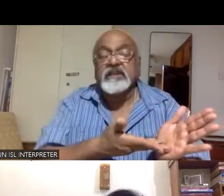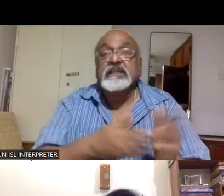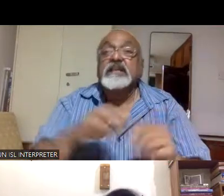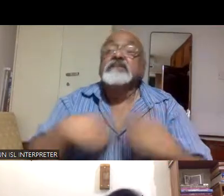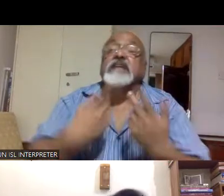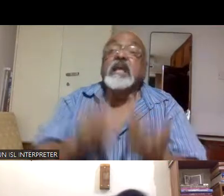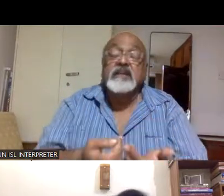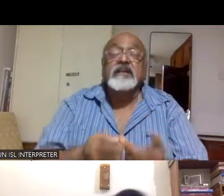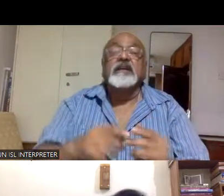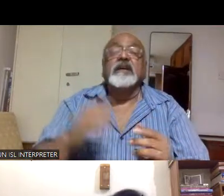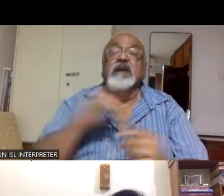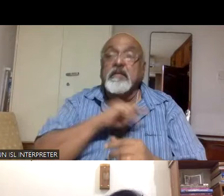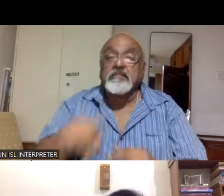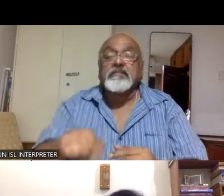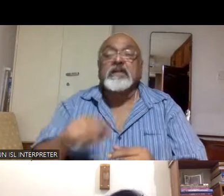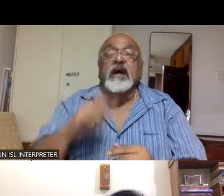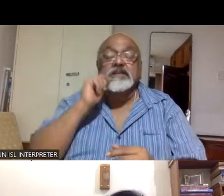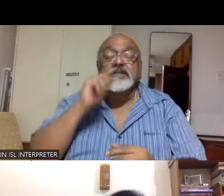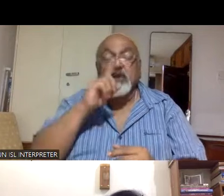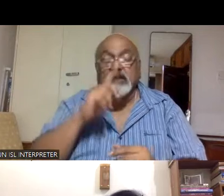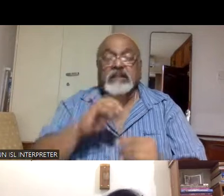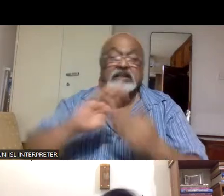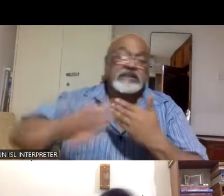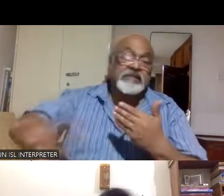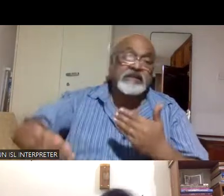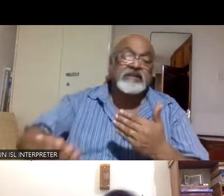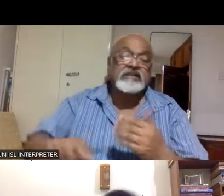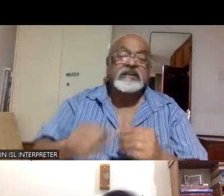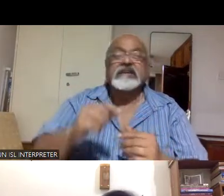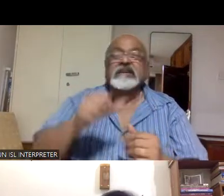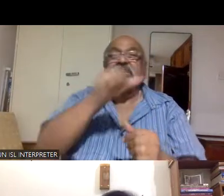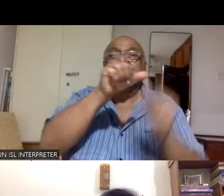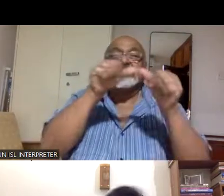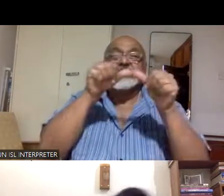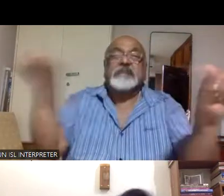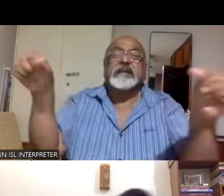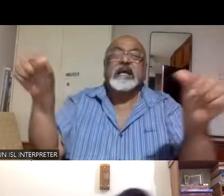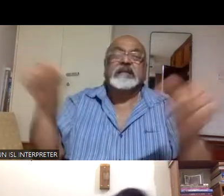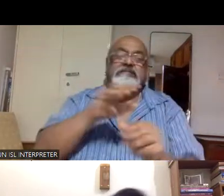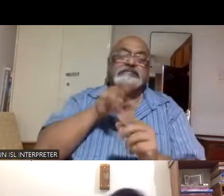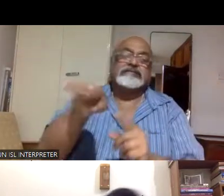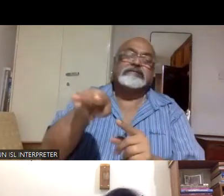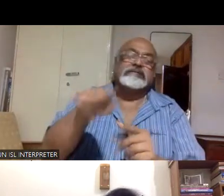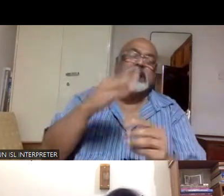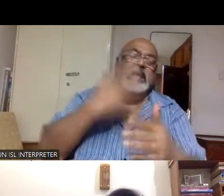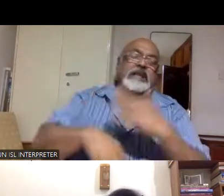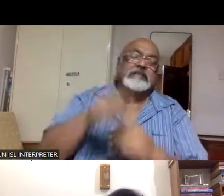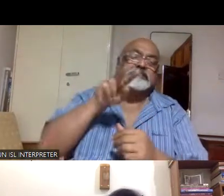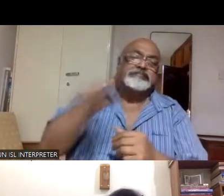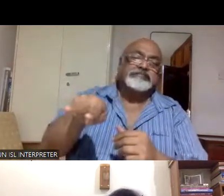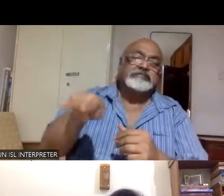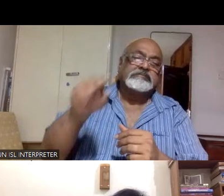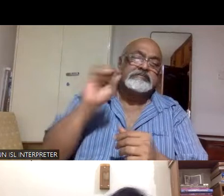discrimination, stigmatized approach to disability. Where is this available? This is a question I